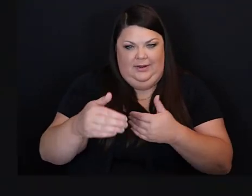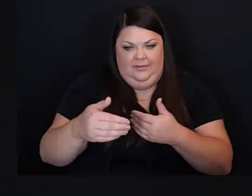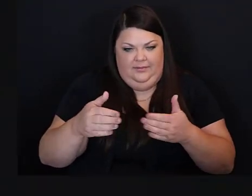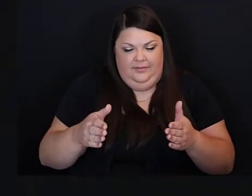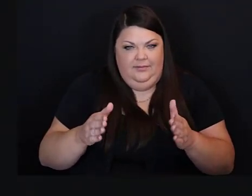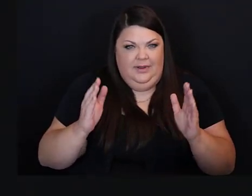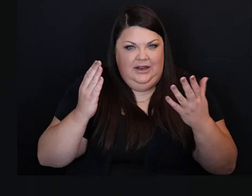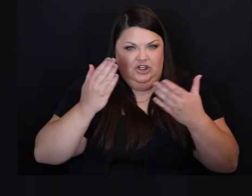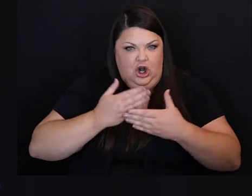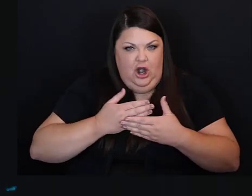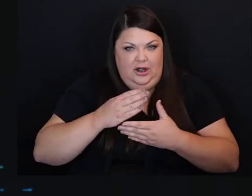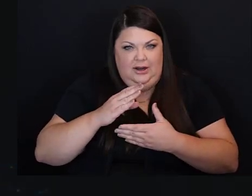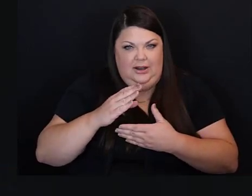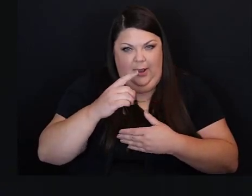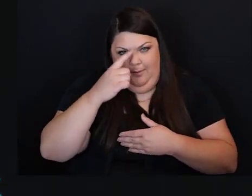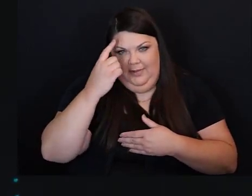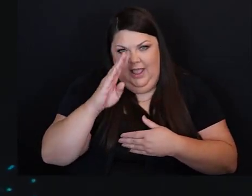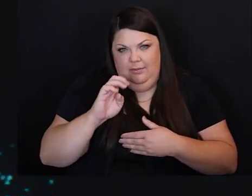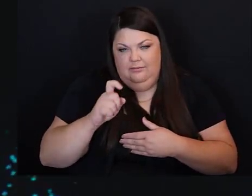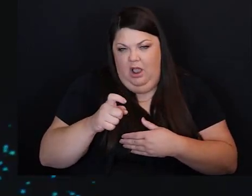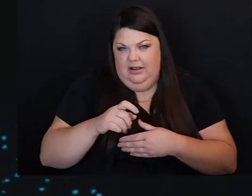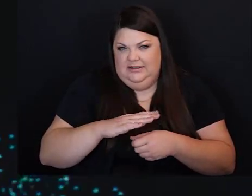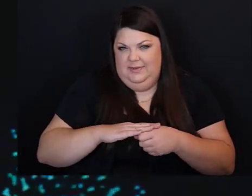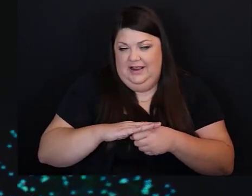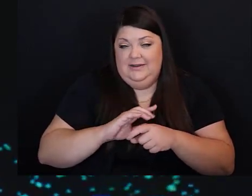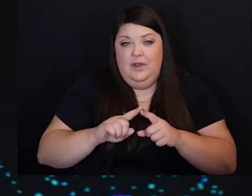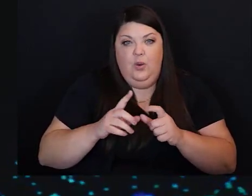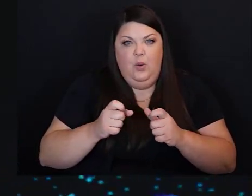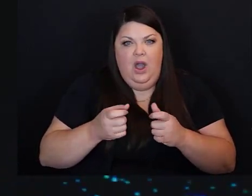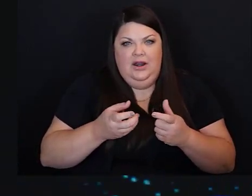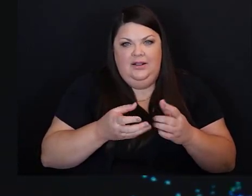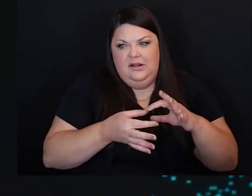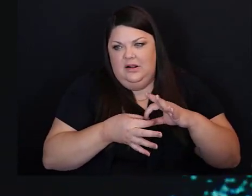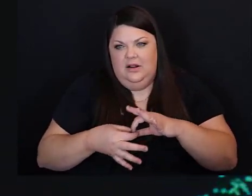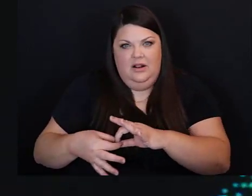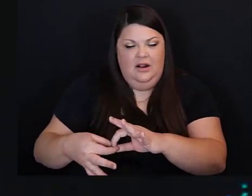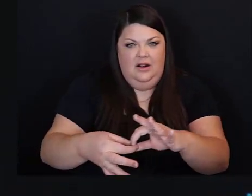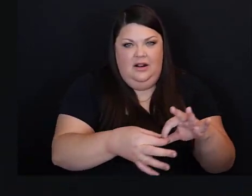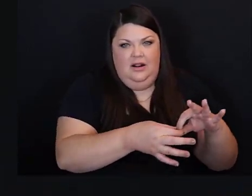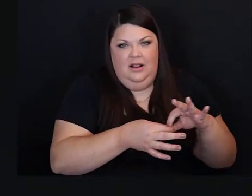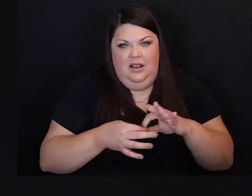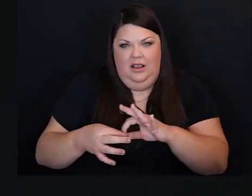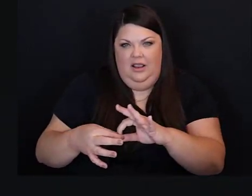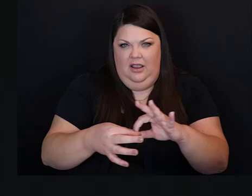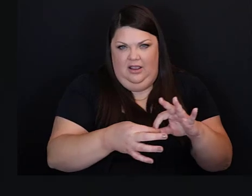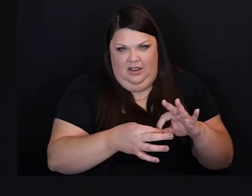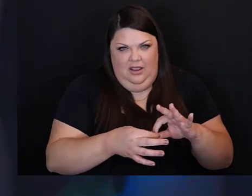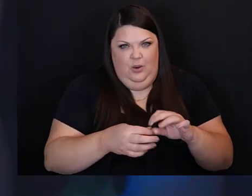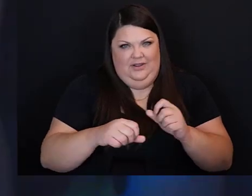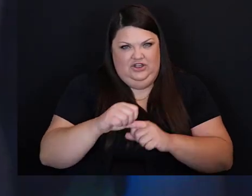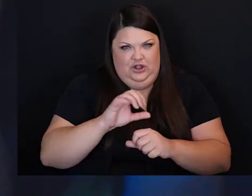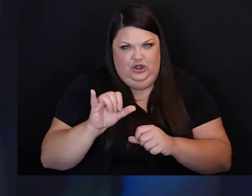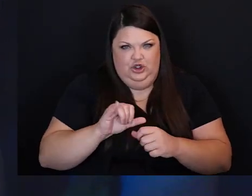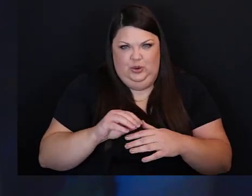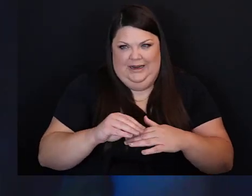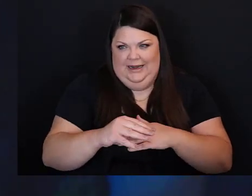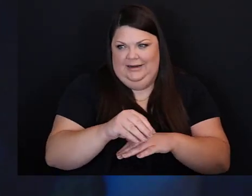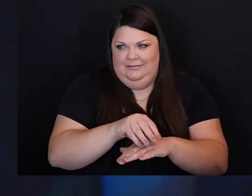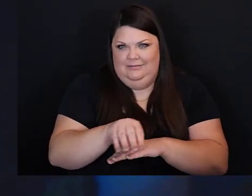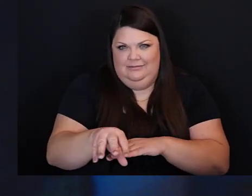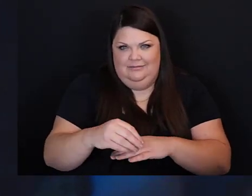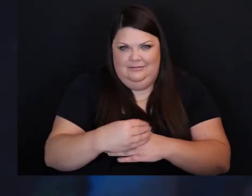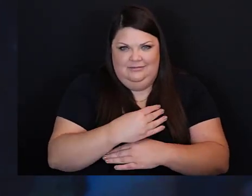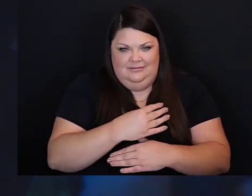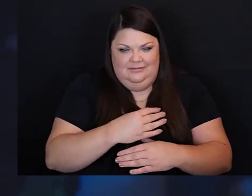space, but we really wanted the works to be in conversation with one another and in a way almost interact